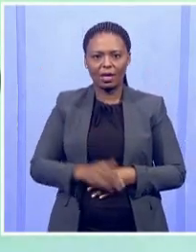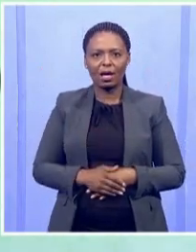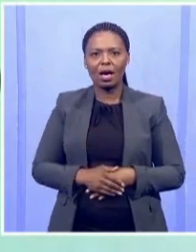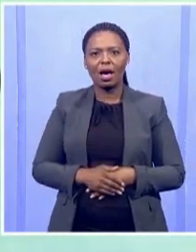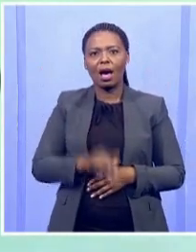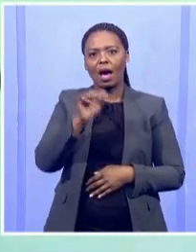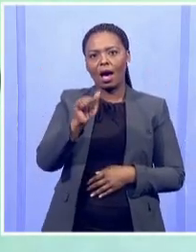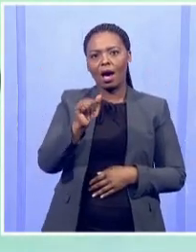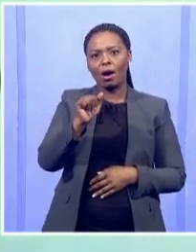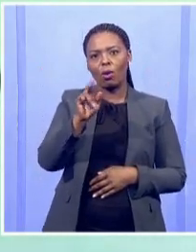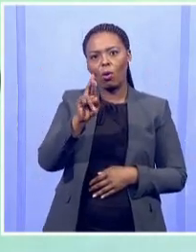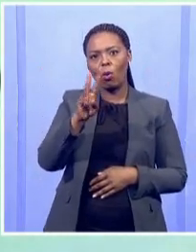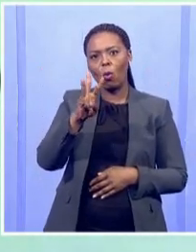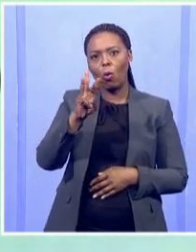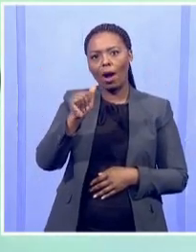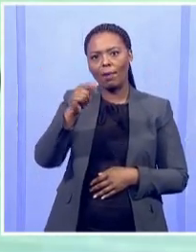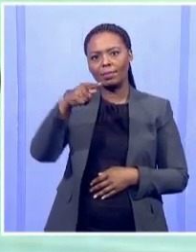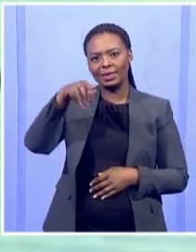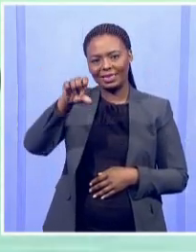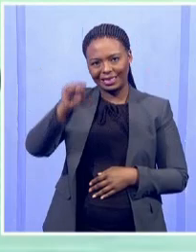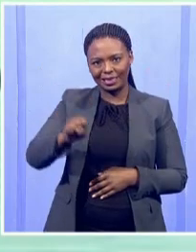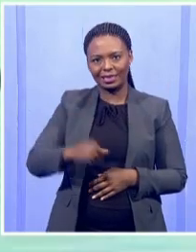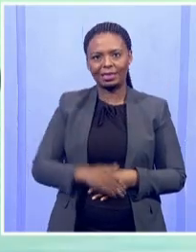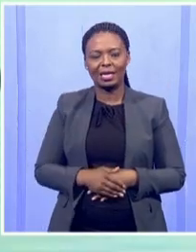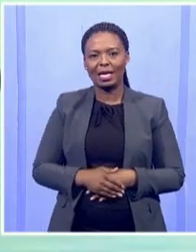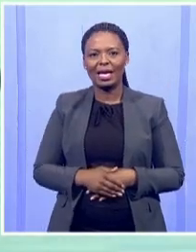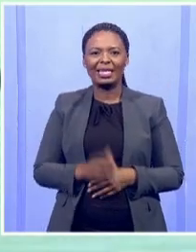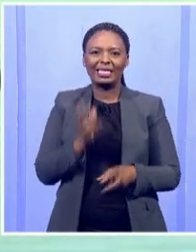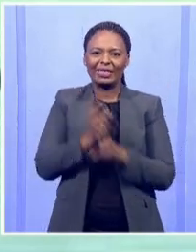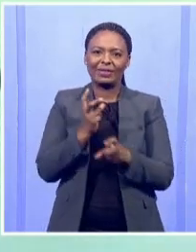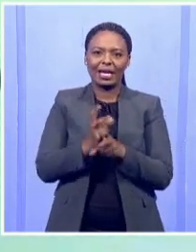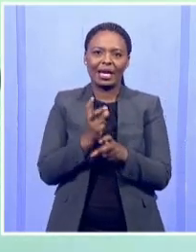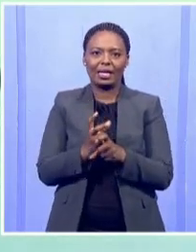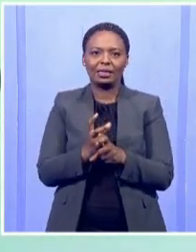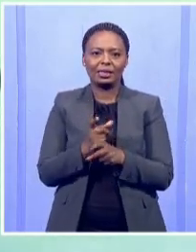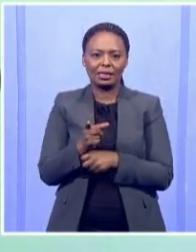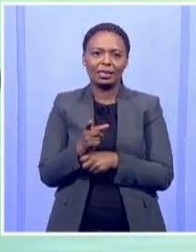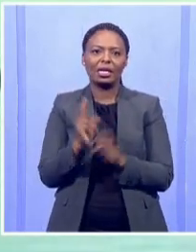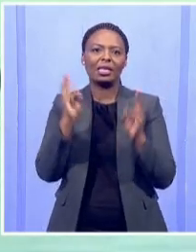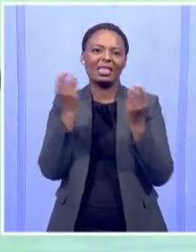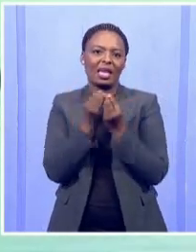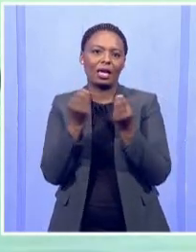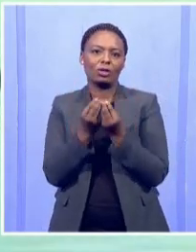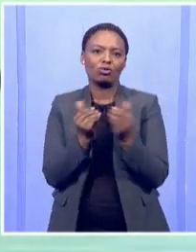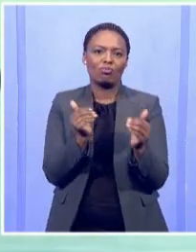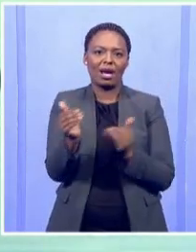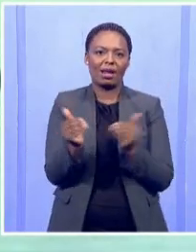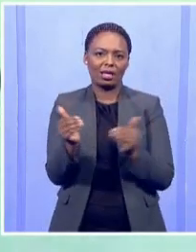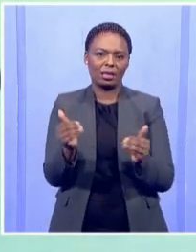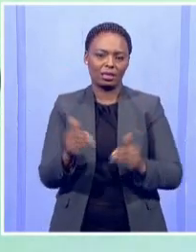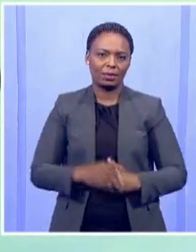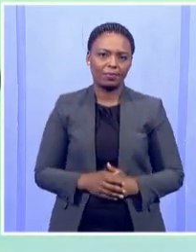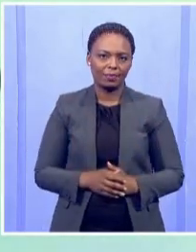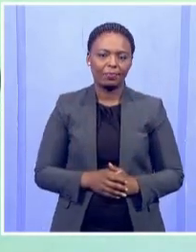RWAPs. Very difficult matter to manage, not very useful in terms of